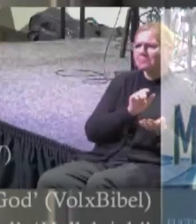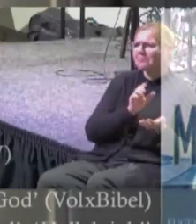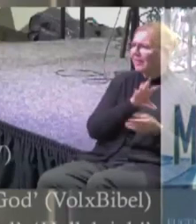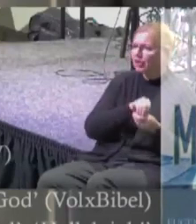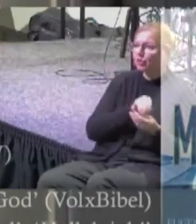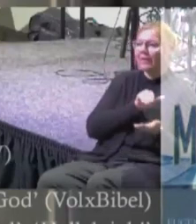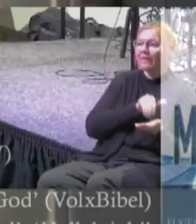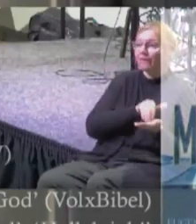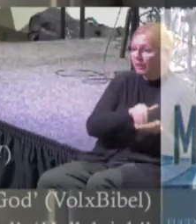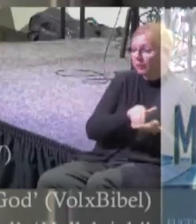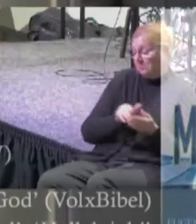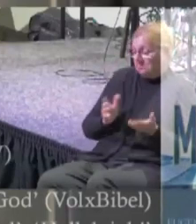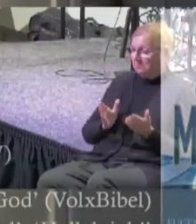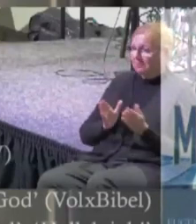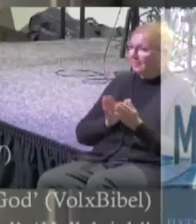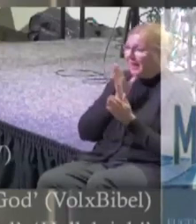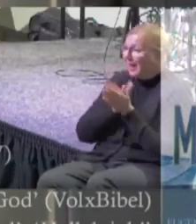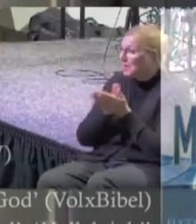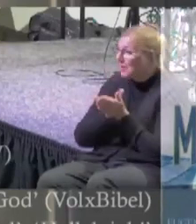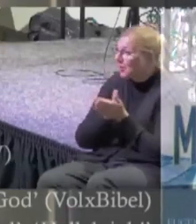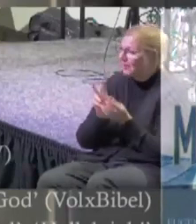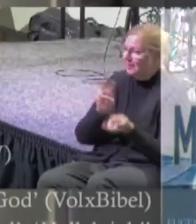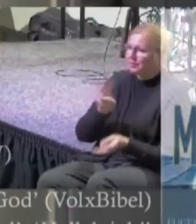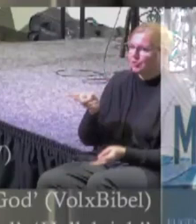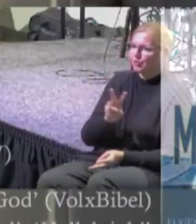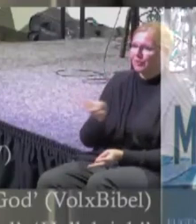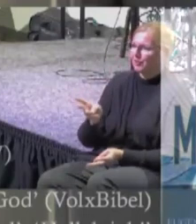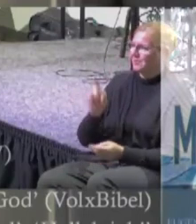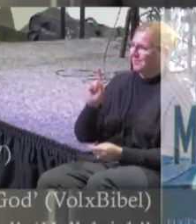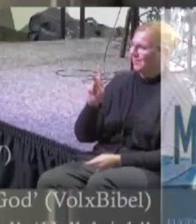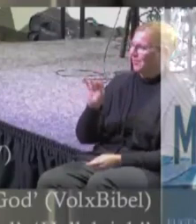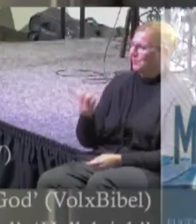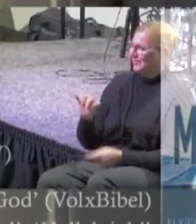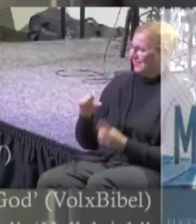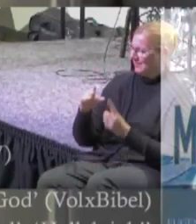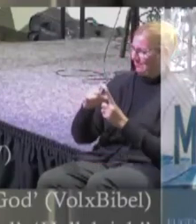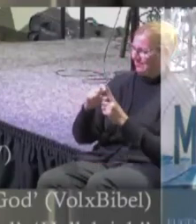apparently unmotivated switches of key terms.